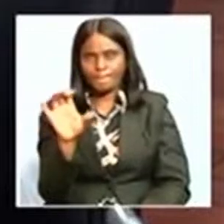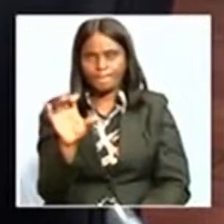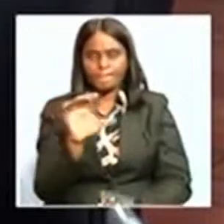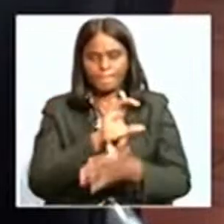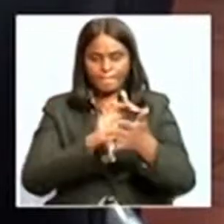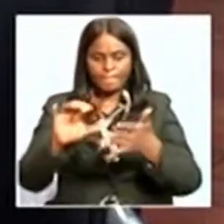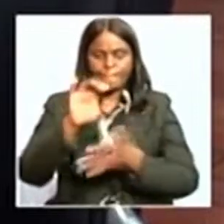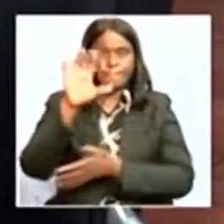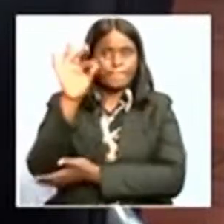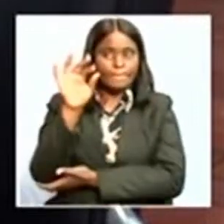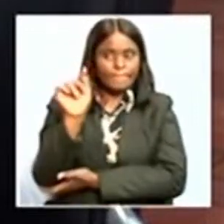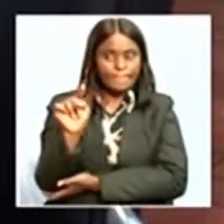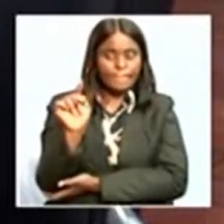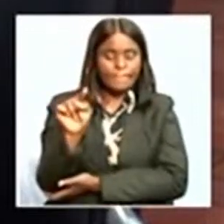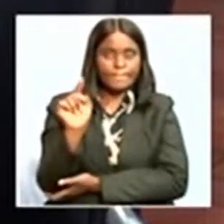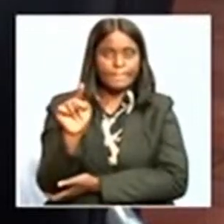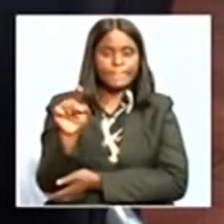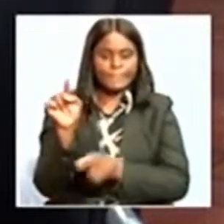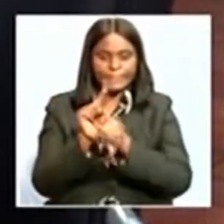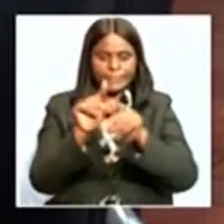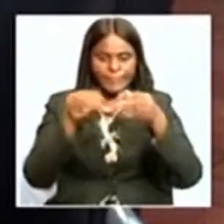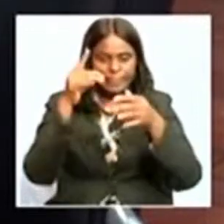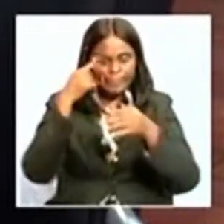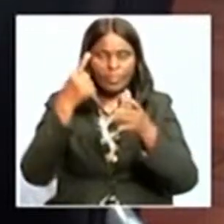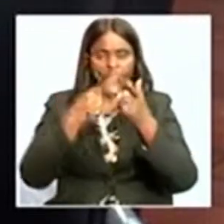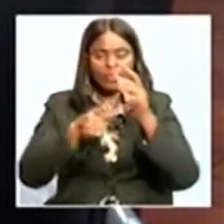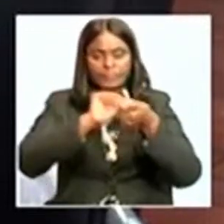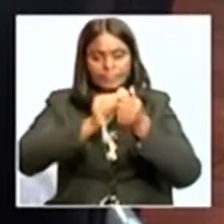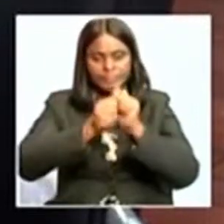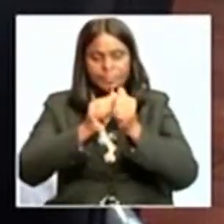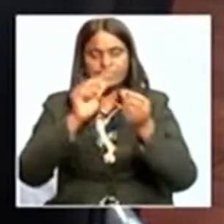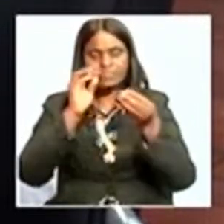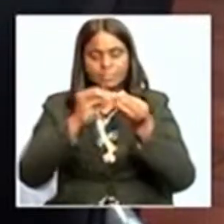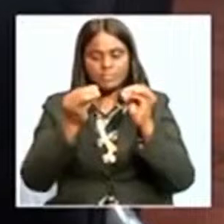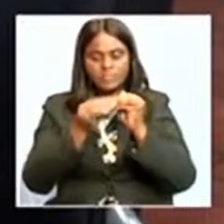Clause 9 provides for the amendment of section